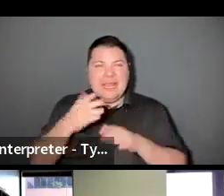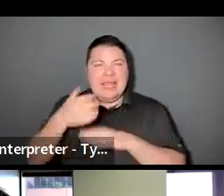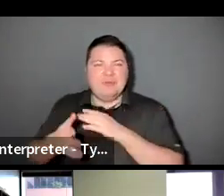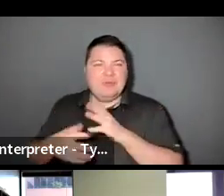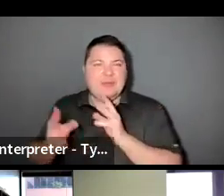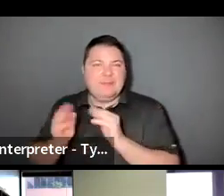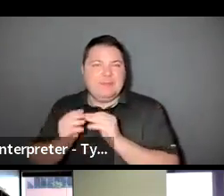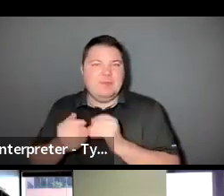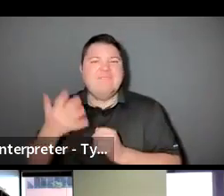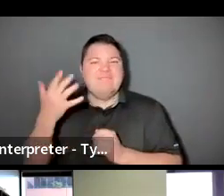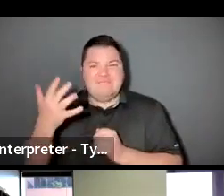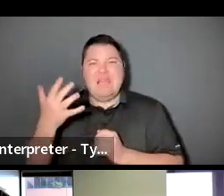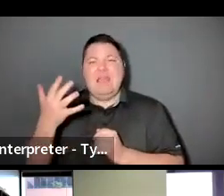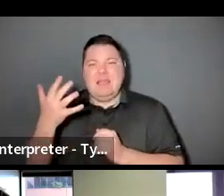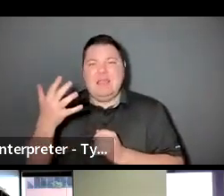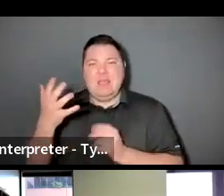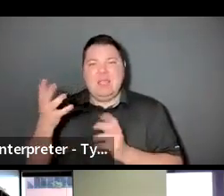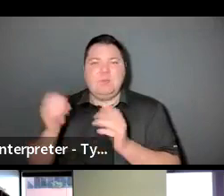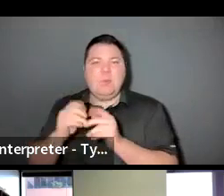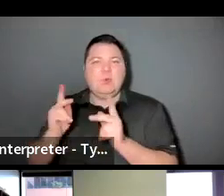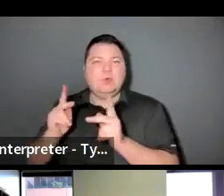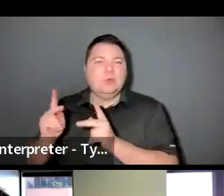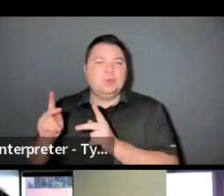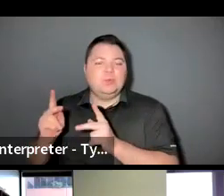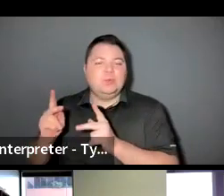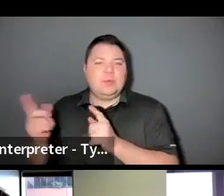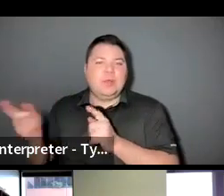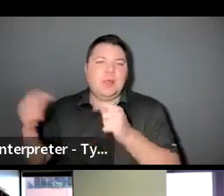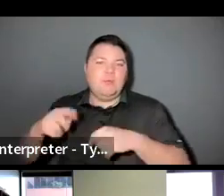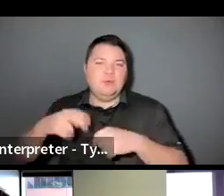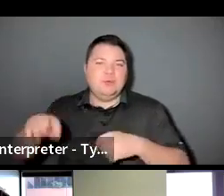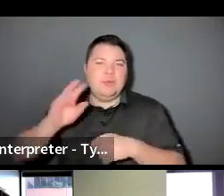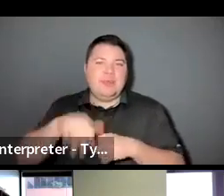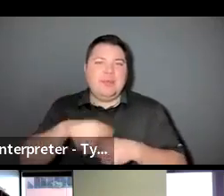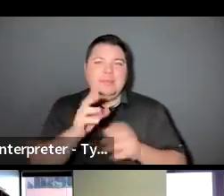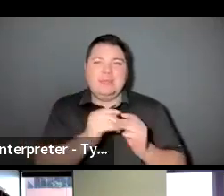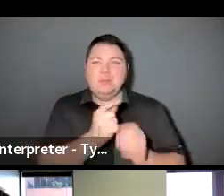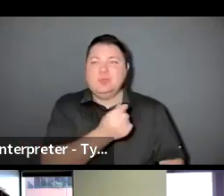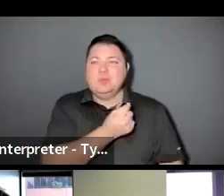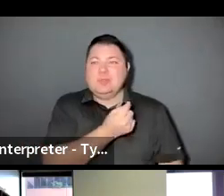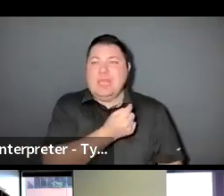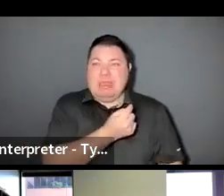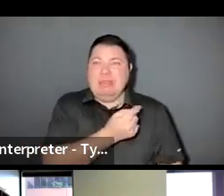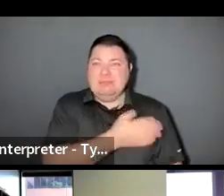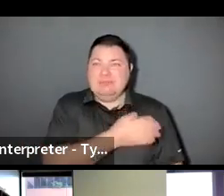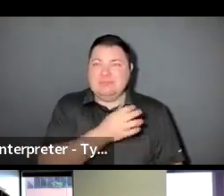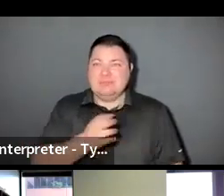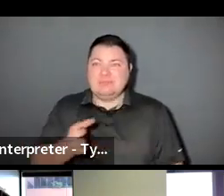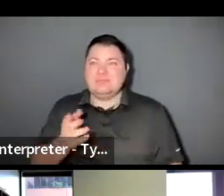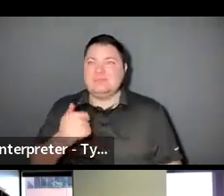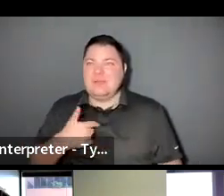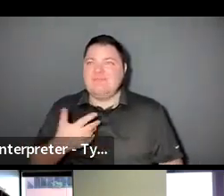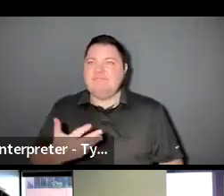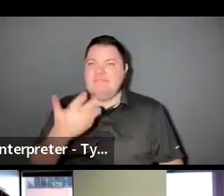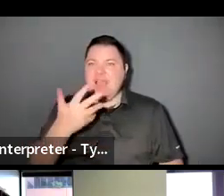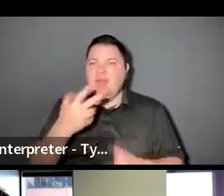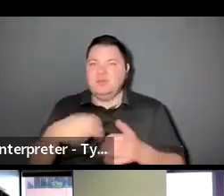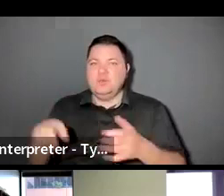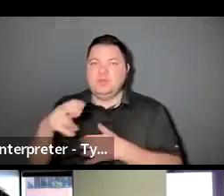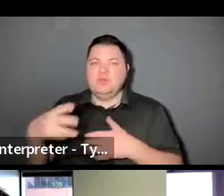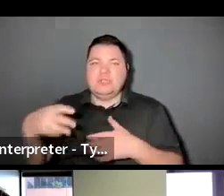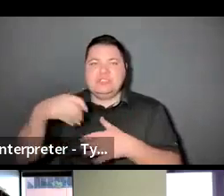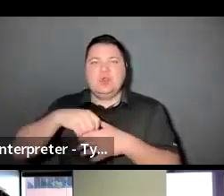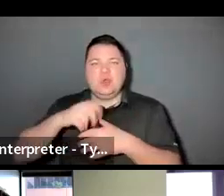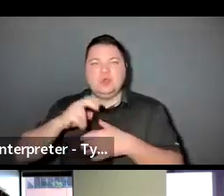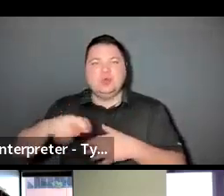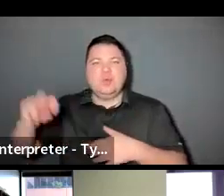got five tours already set up. And that meeting was on Tuesday. And I have five tours set up for internal tours to come